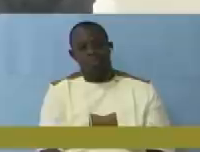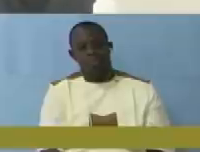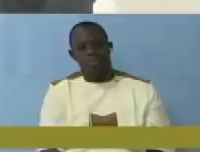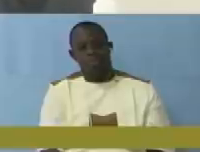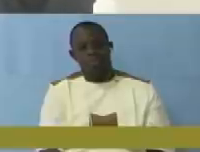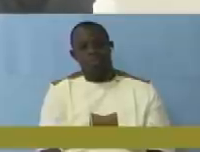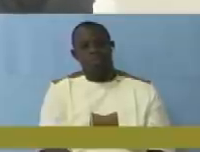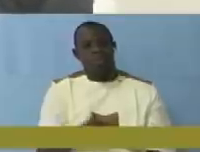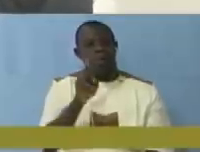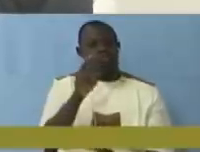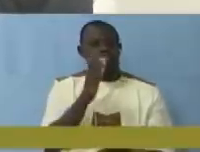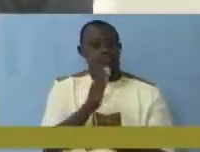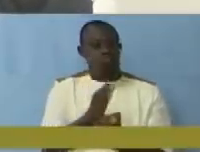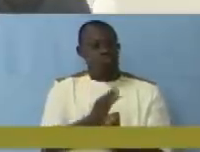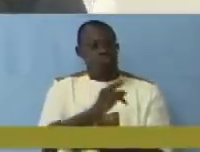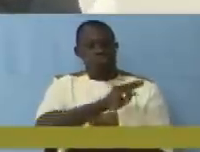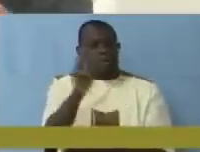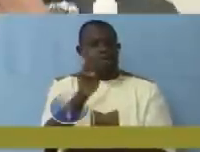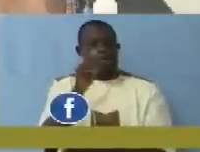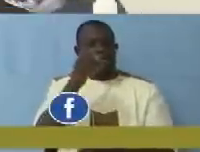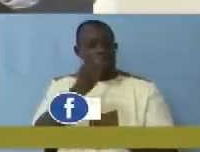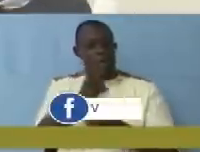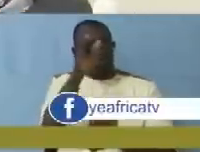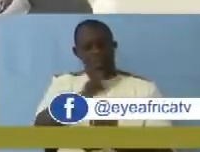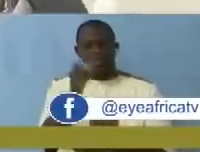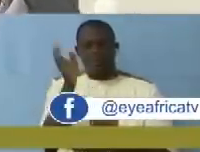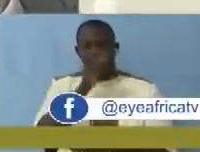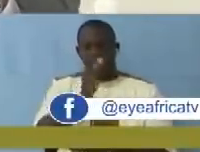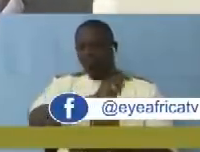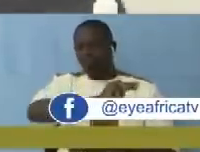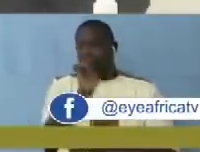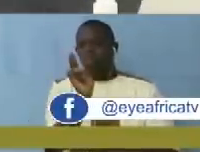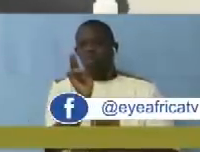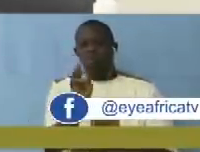is no fabrication. That is no fabrication.